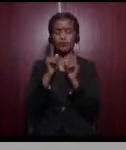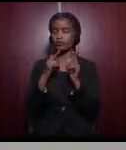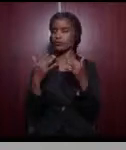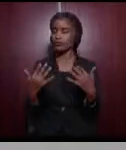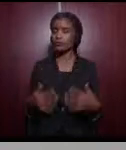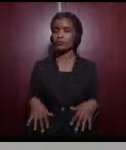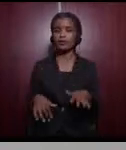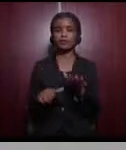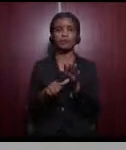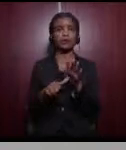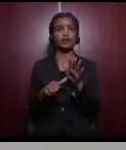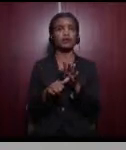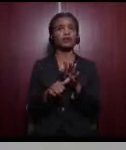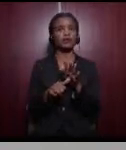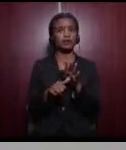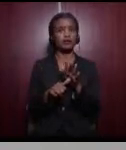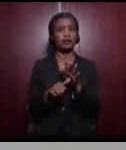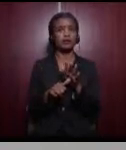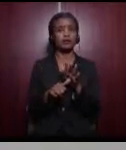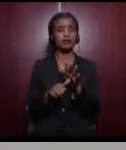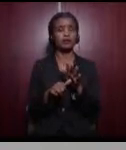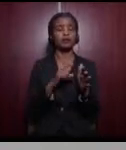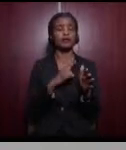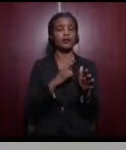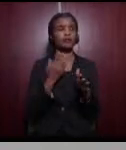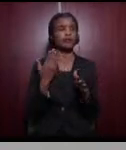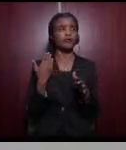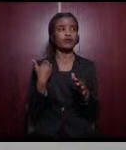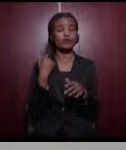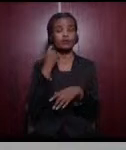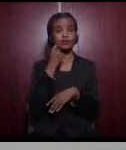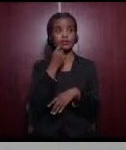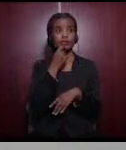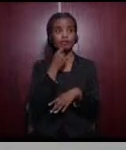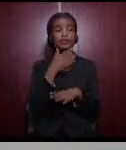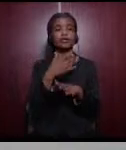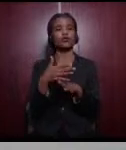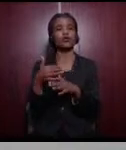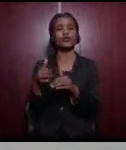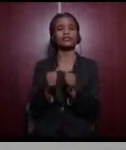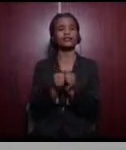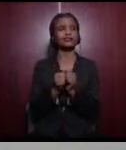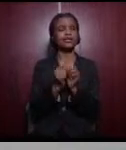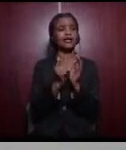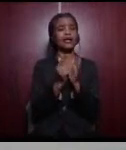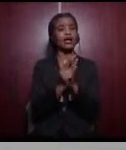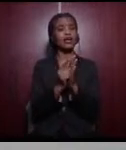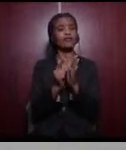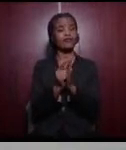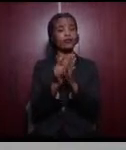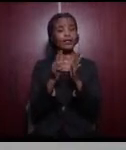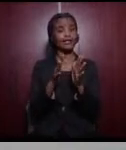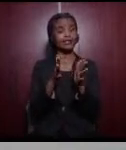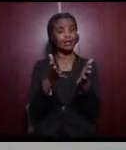As I said, our colleagues who advocate are here. You'll be able to convert some of